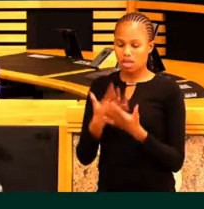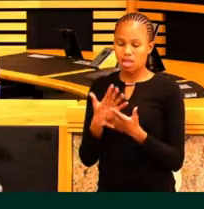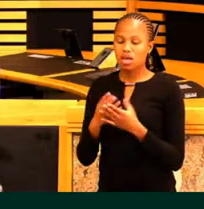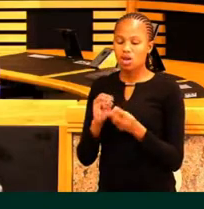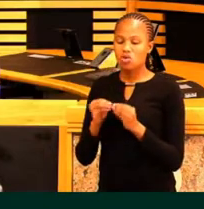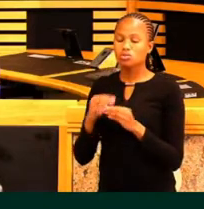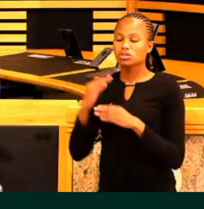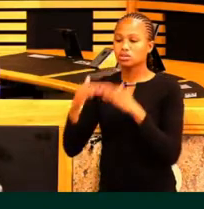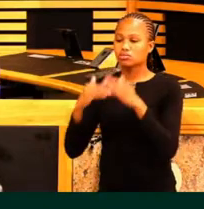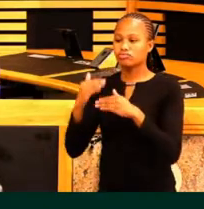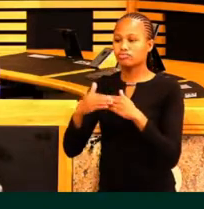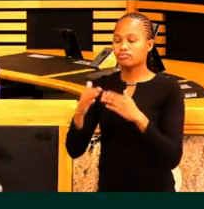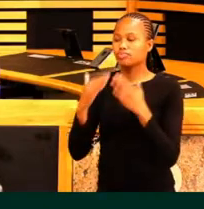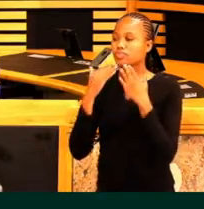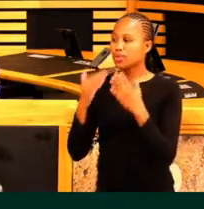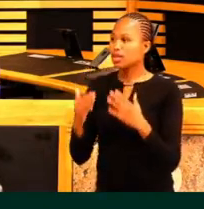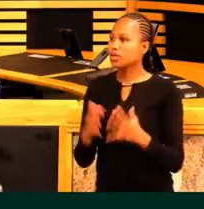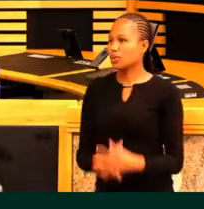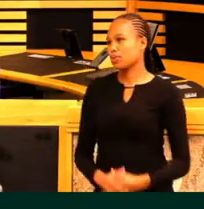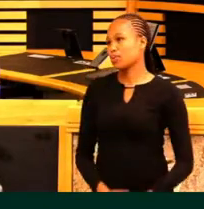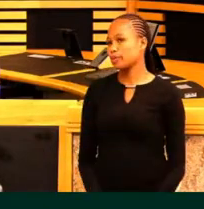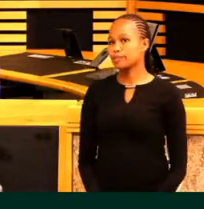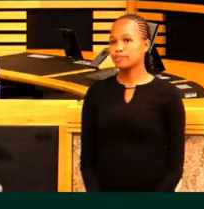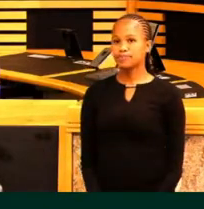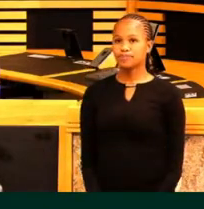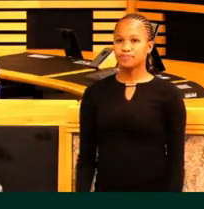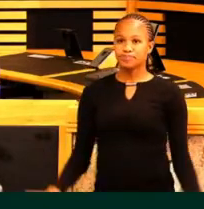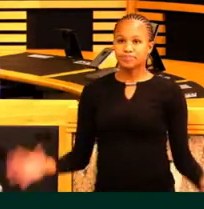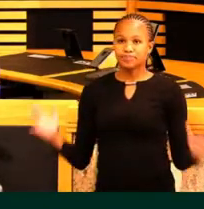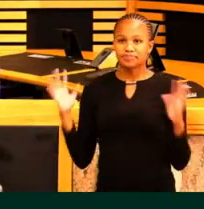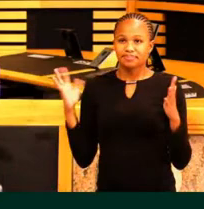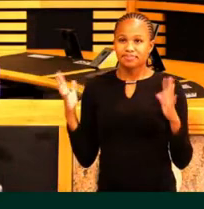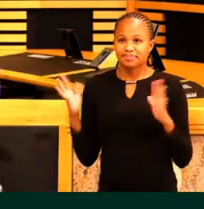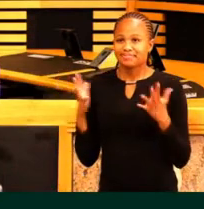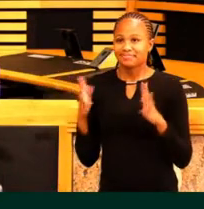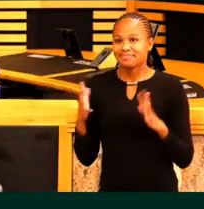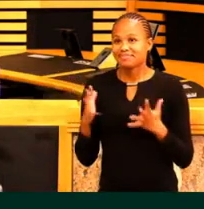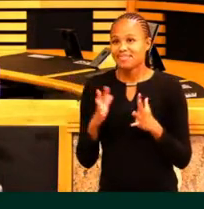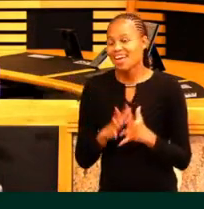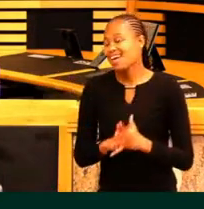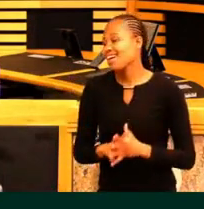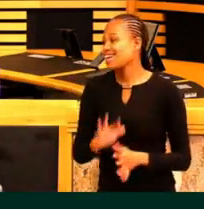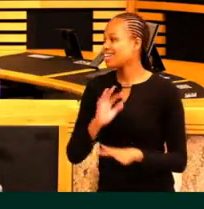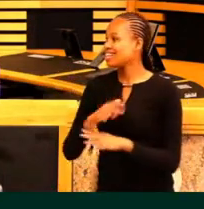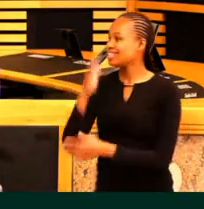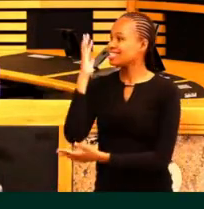thank you thank you another member the next speaker is Honorable